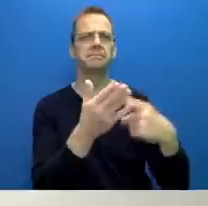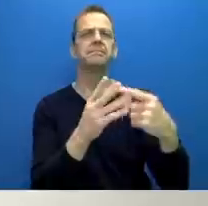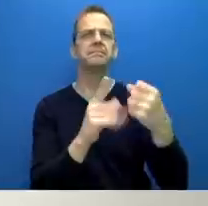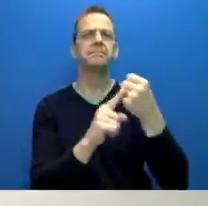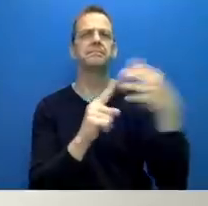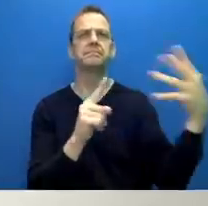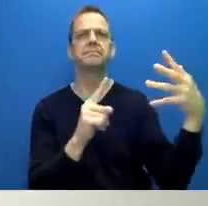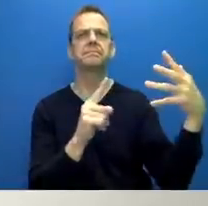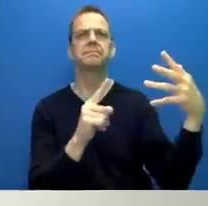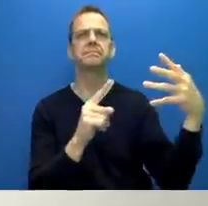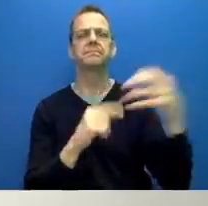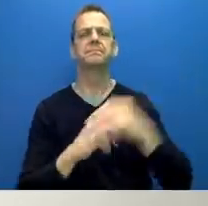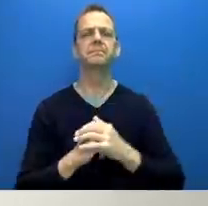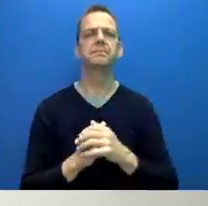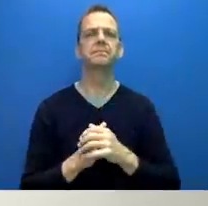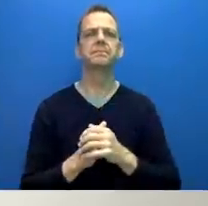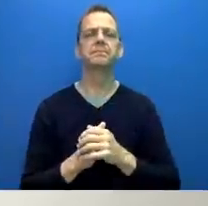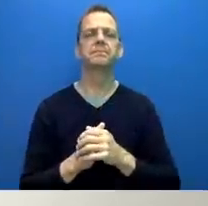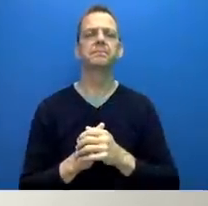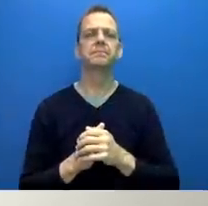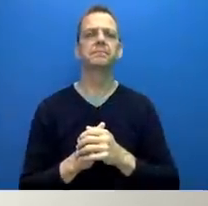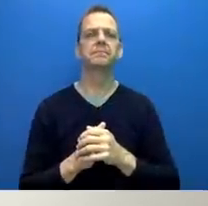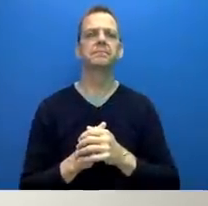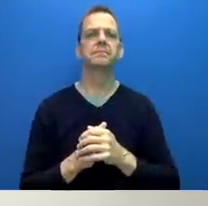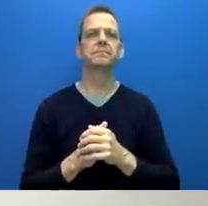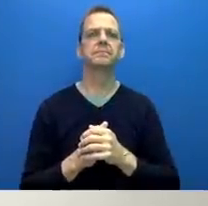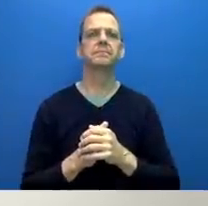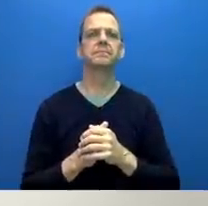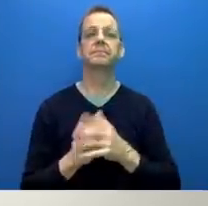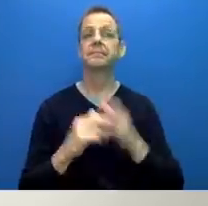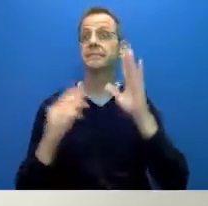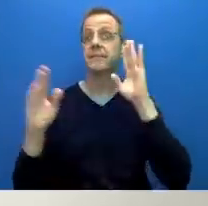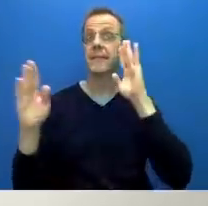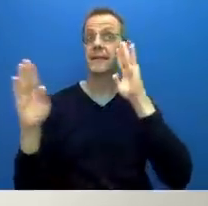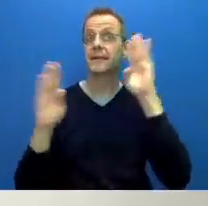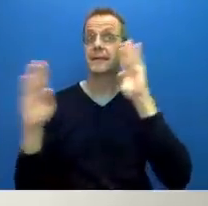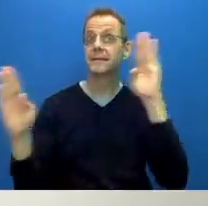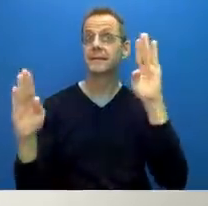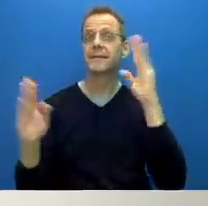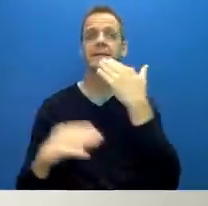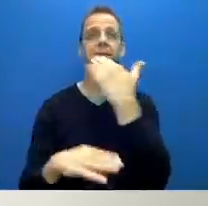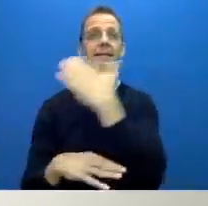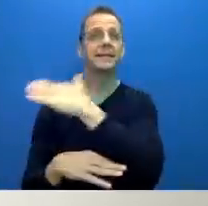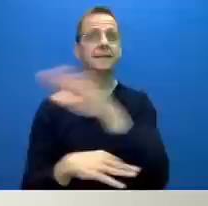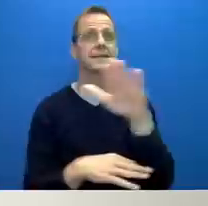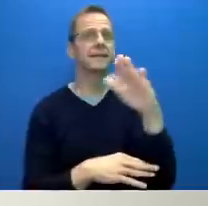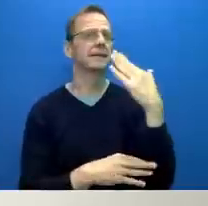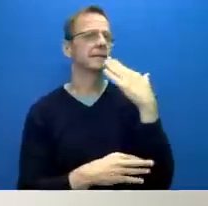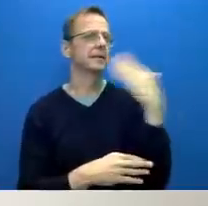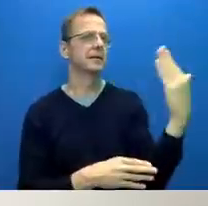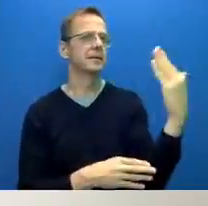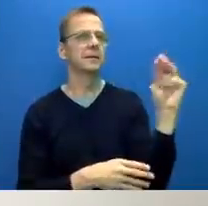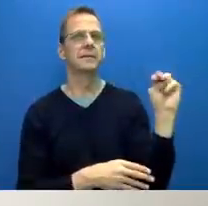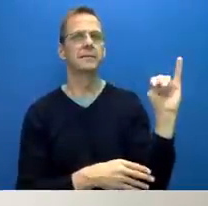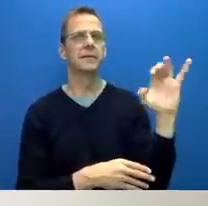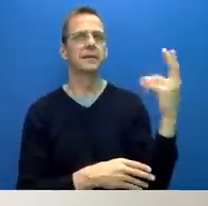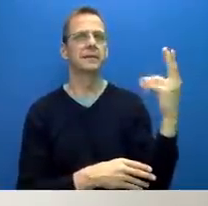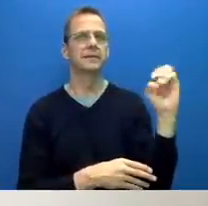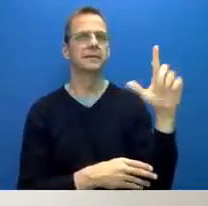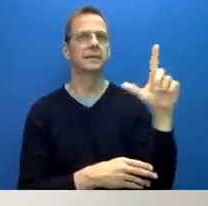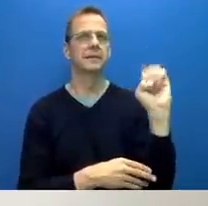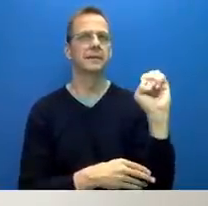Hello, good afternoon. Thank you, Michelle. So if you could please show my stack.